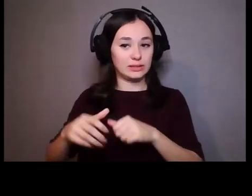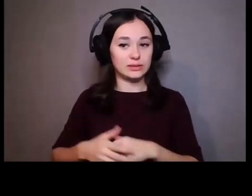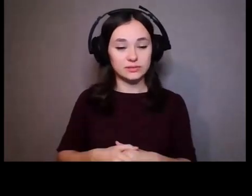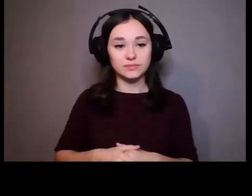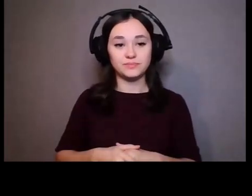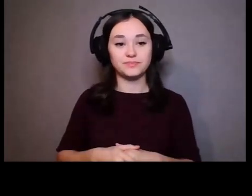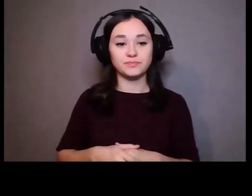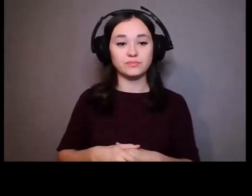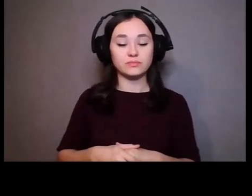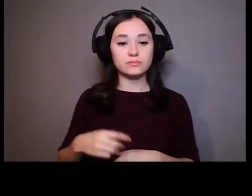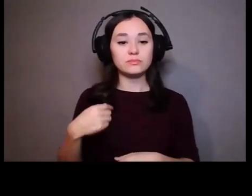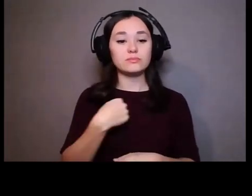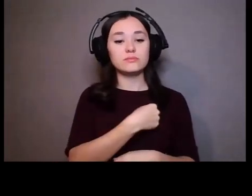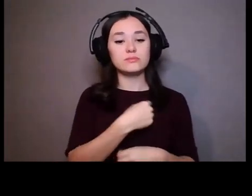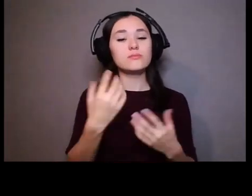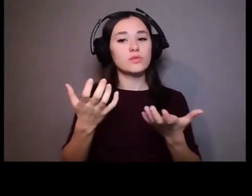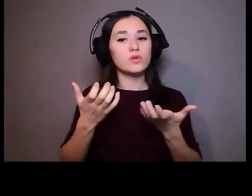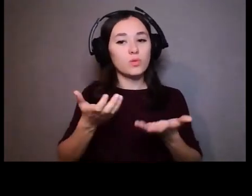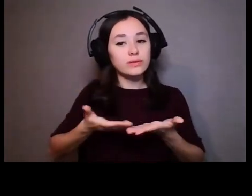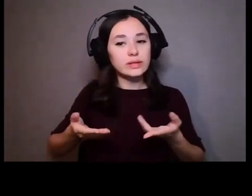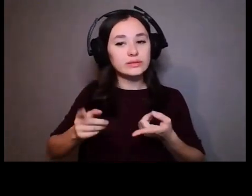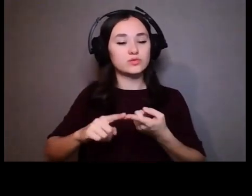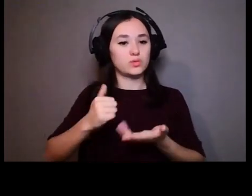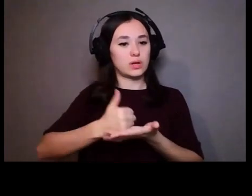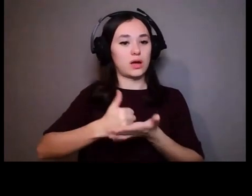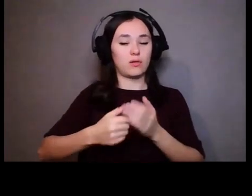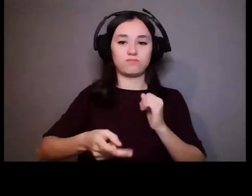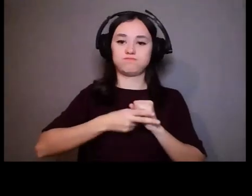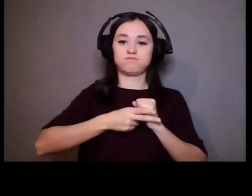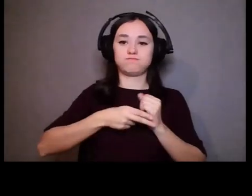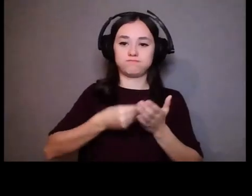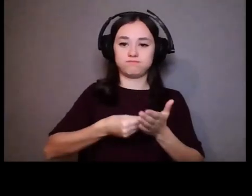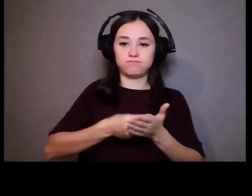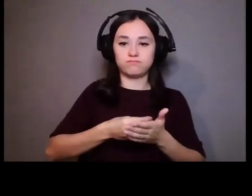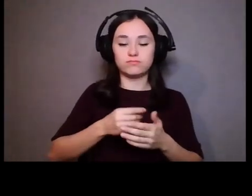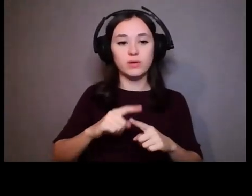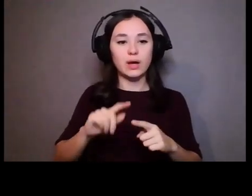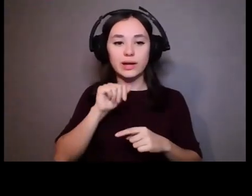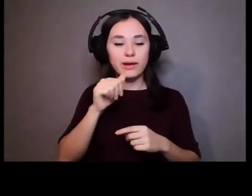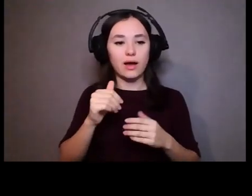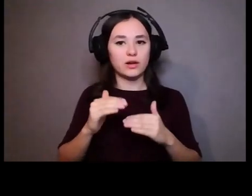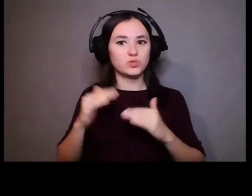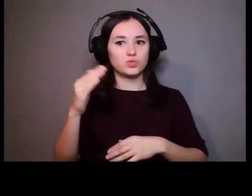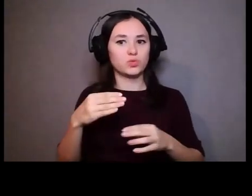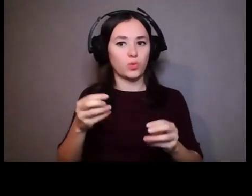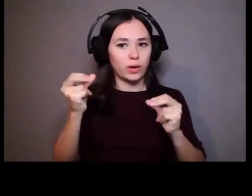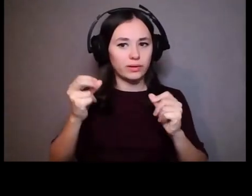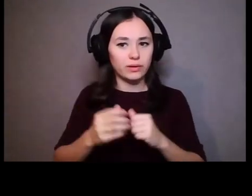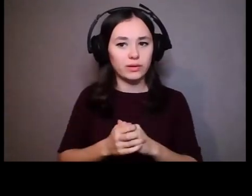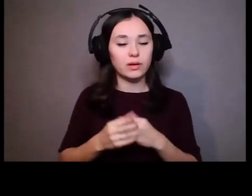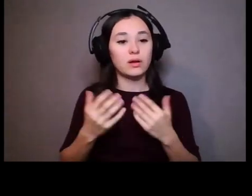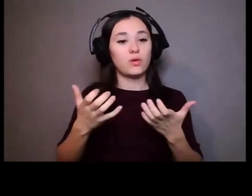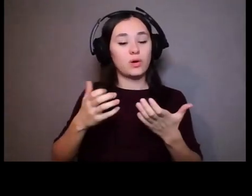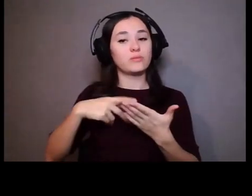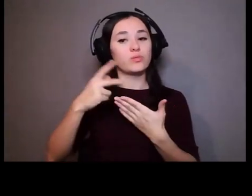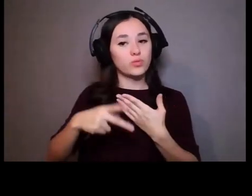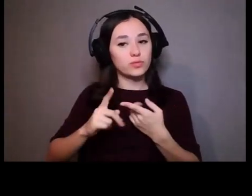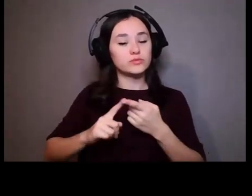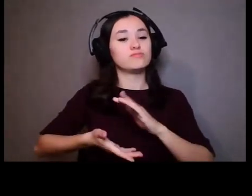things that will produce savings quickly, but not just quickly. We're looking for things that help sustain the program over time.